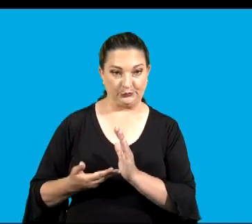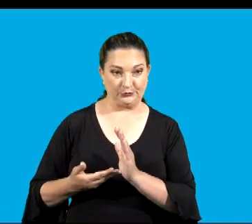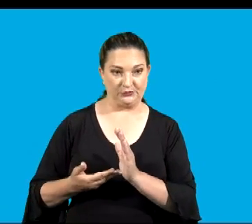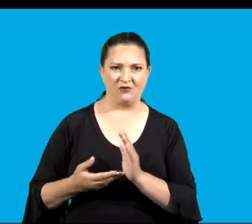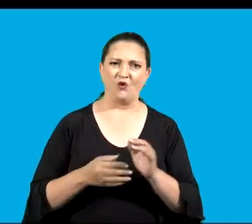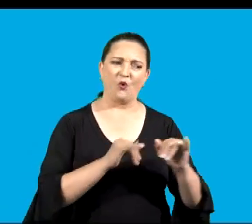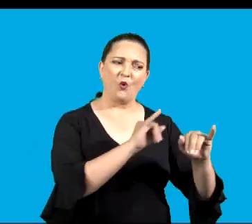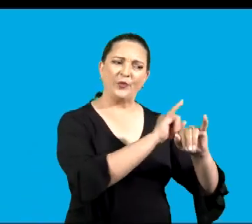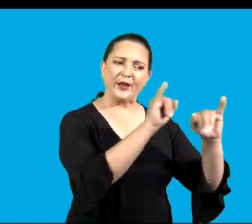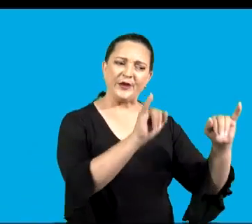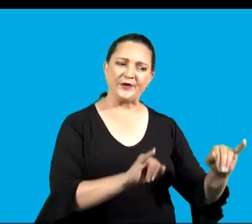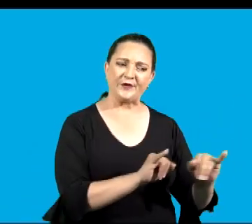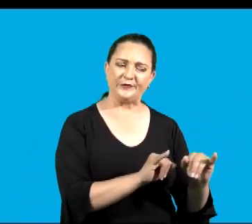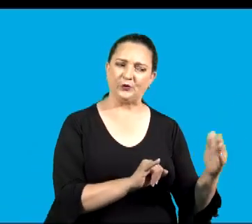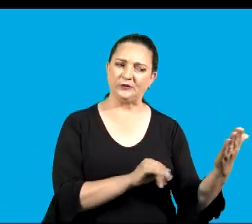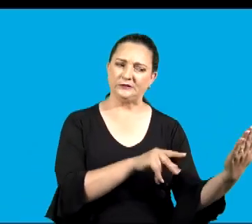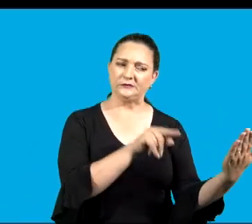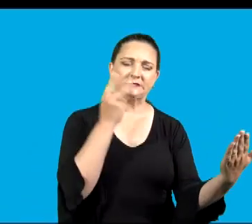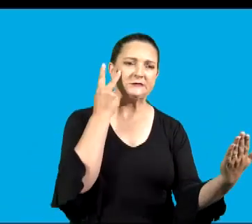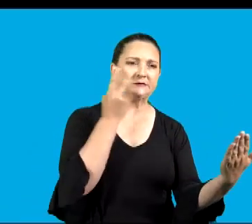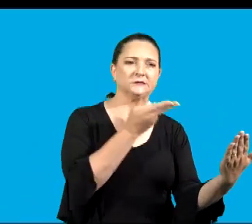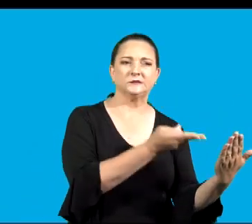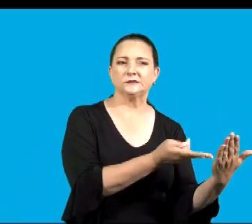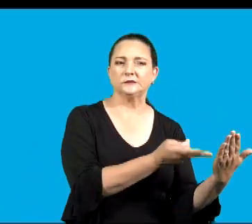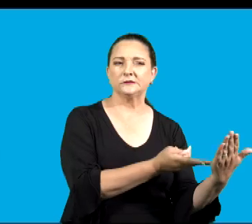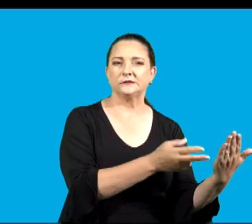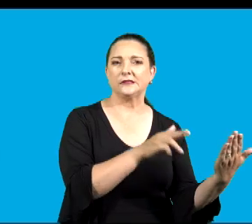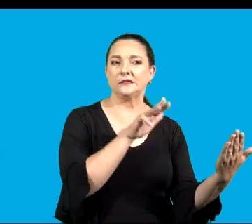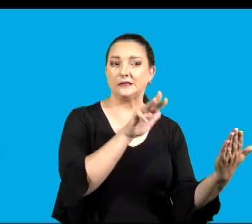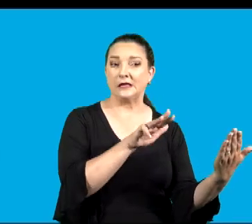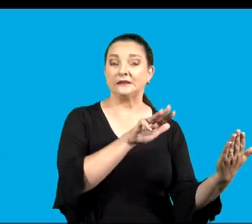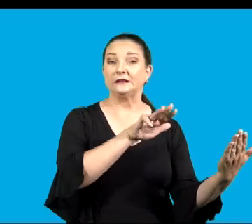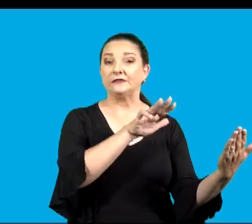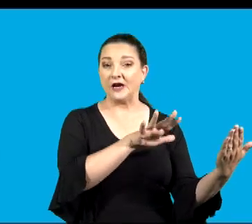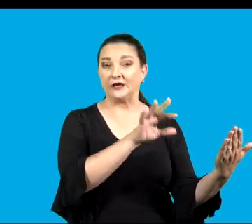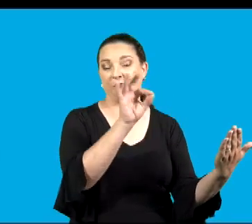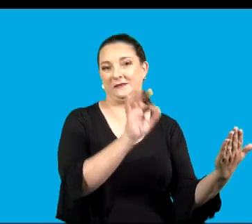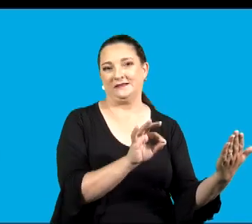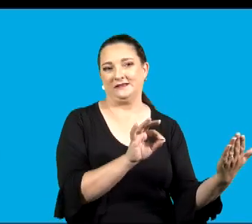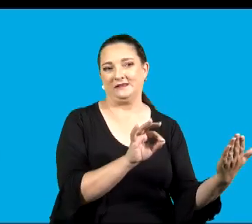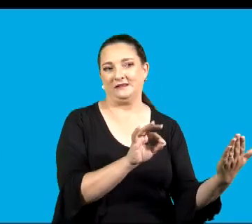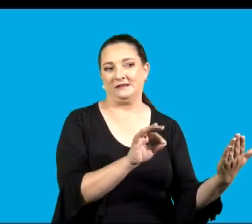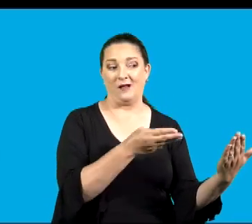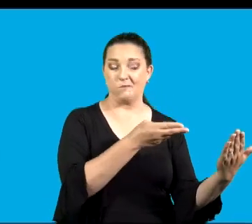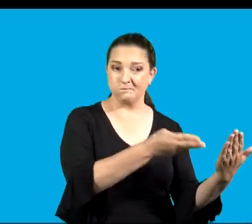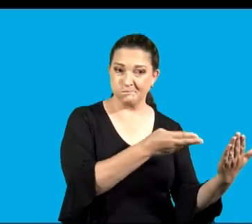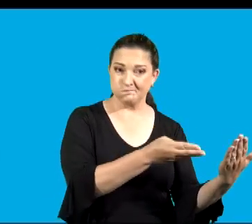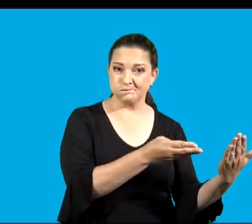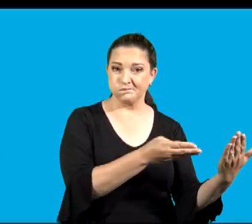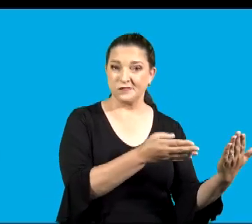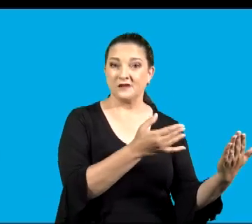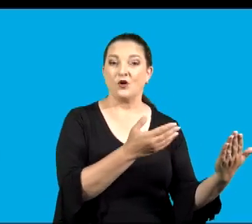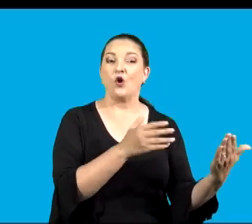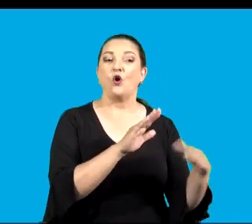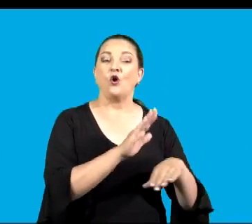we see on the invoice represents the 95%, not the entire 100%. It is